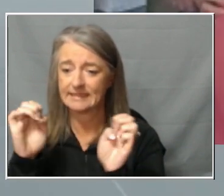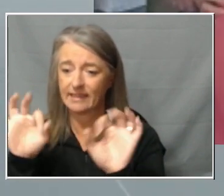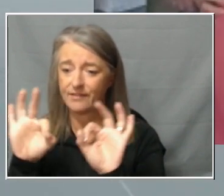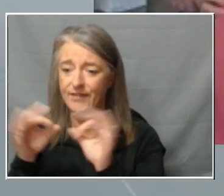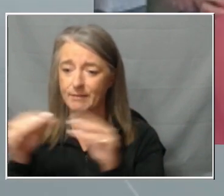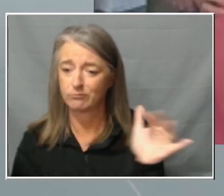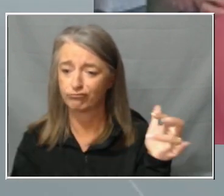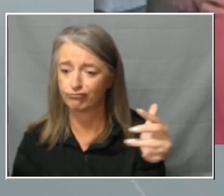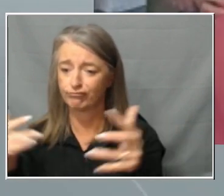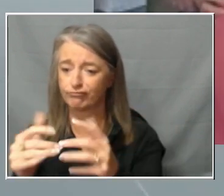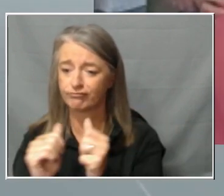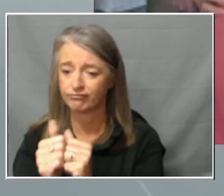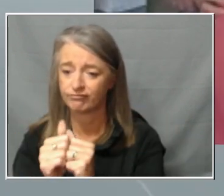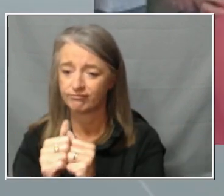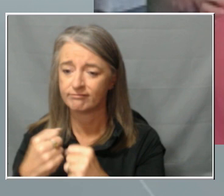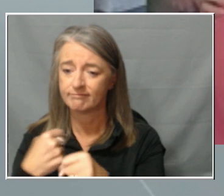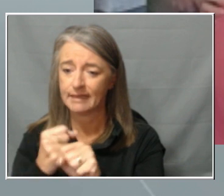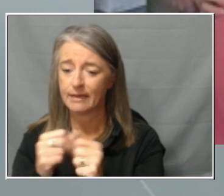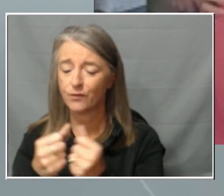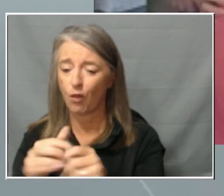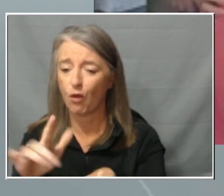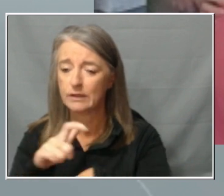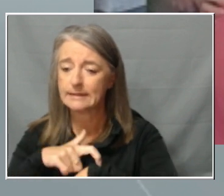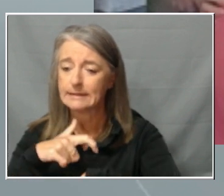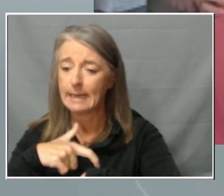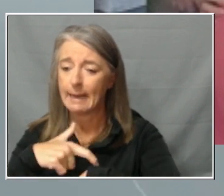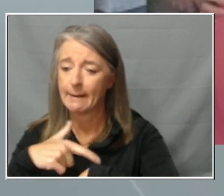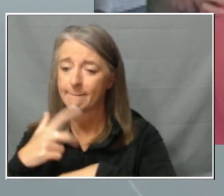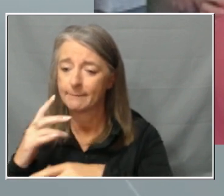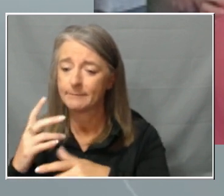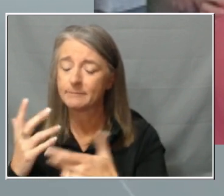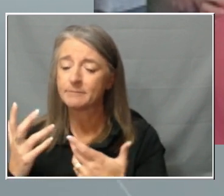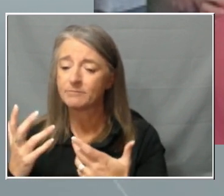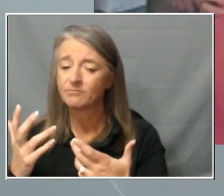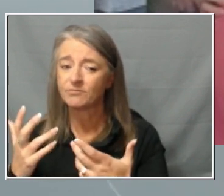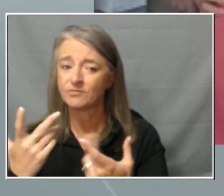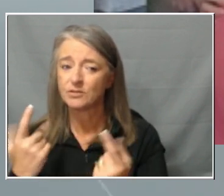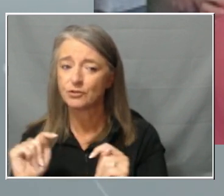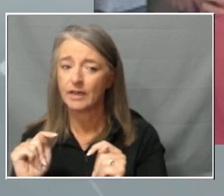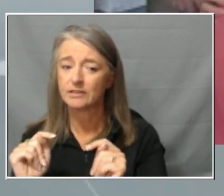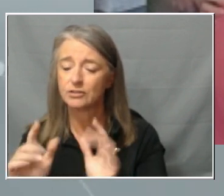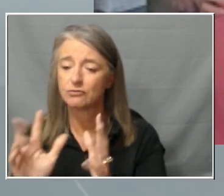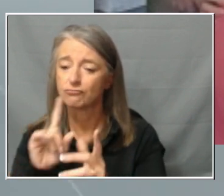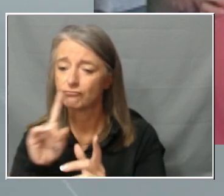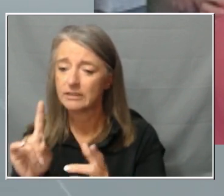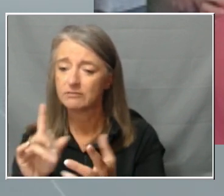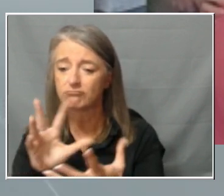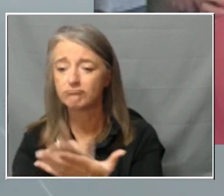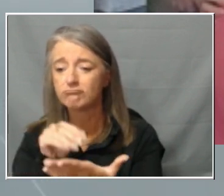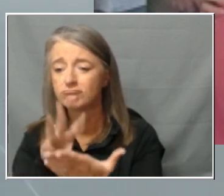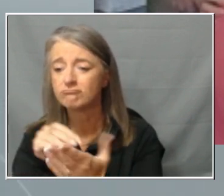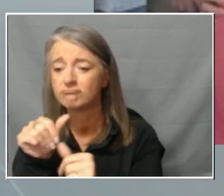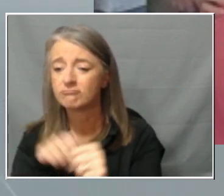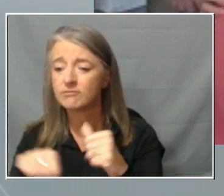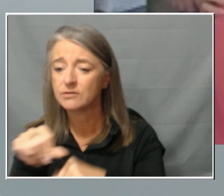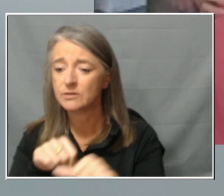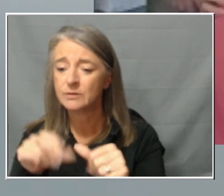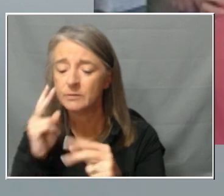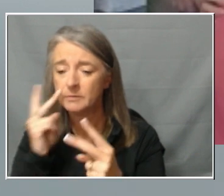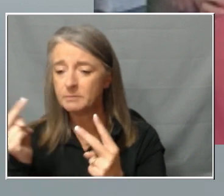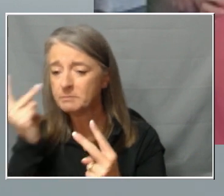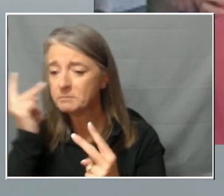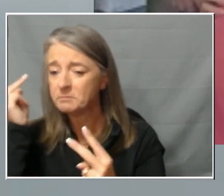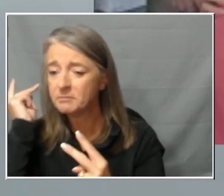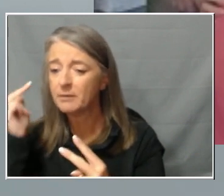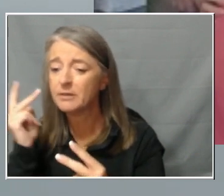together. I know you all are making up for lost time right now and just trying to reacquaint yourselves and learn about each other. What memories do you hope to